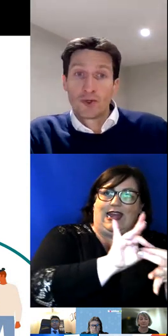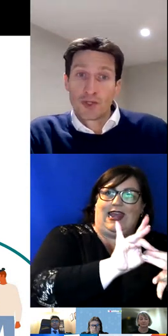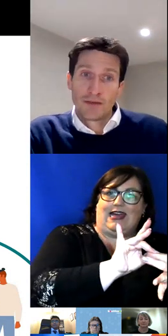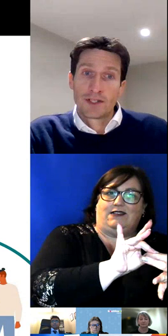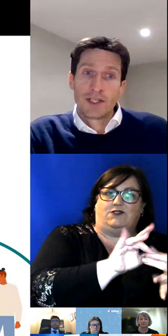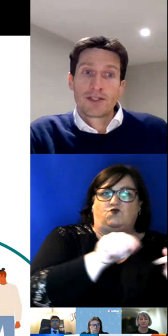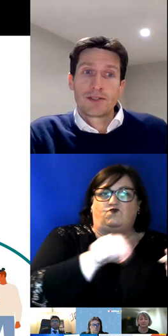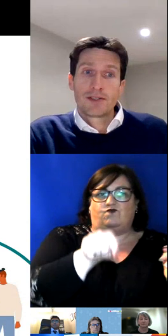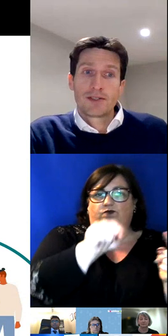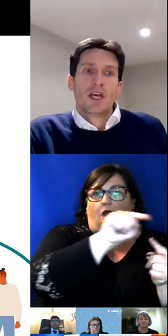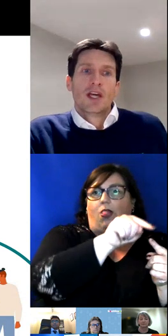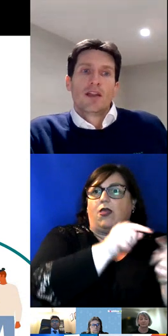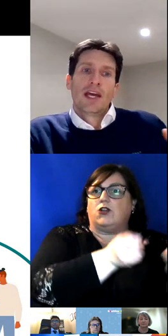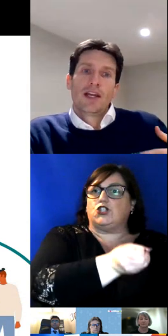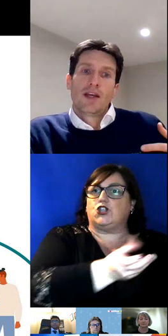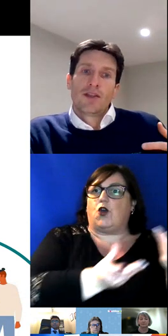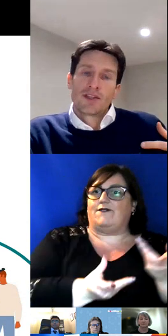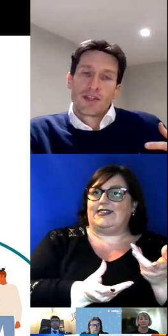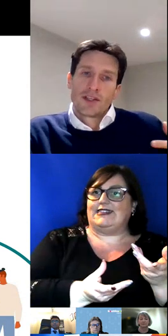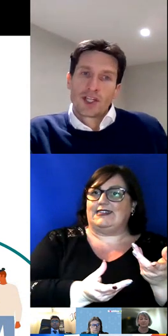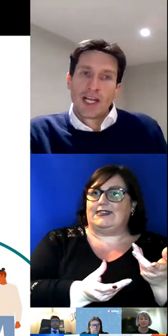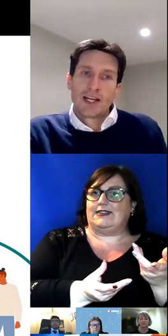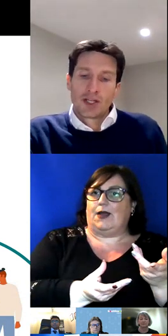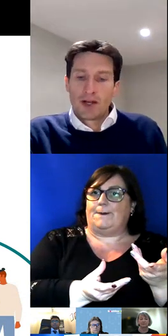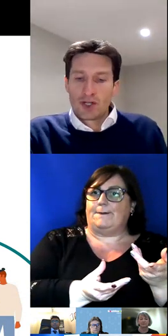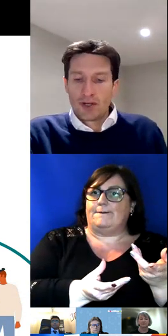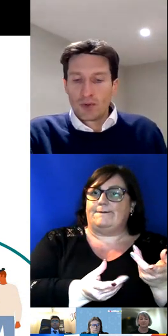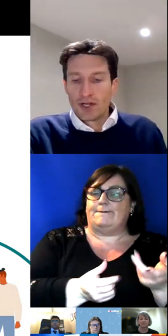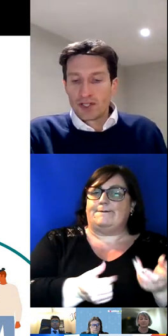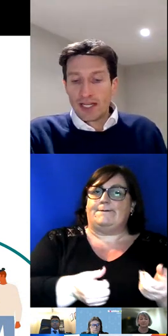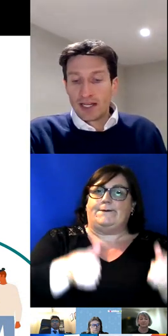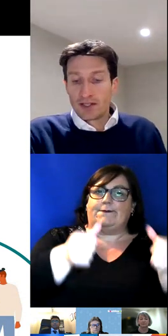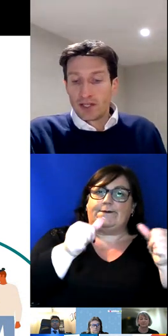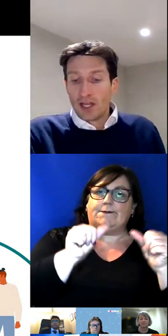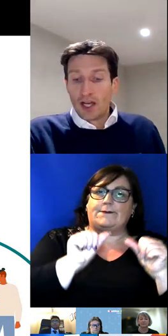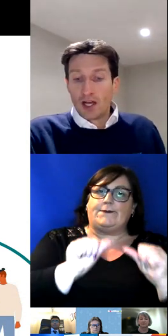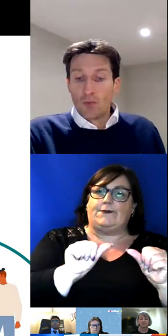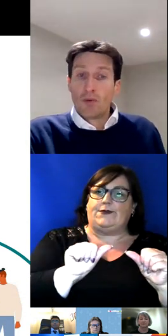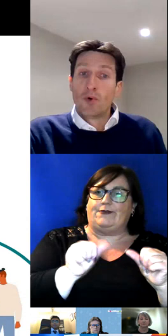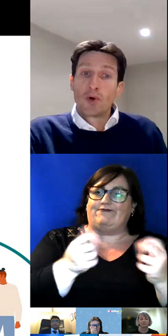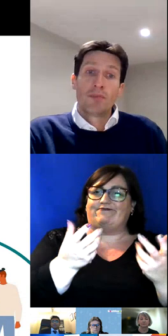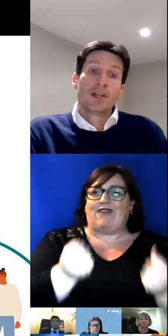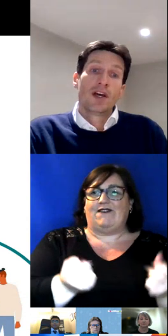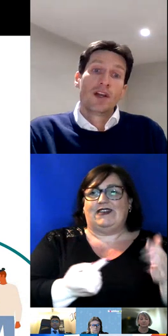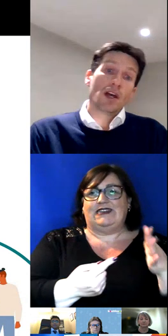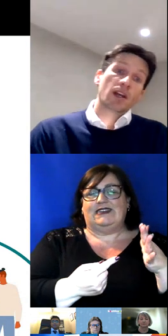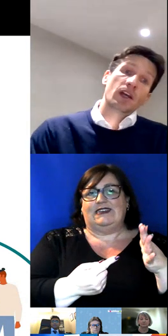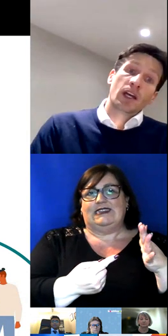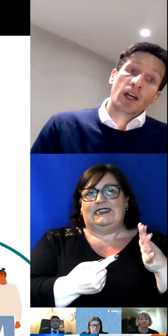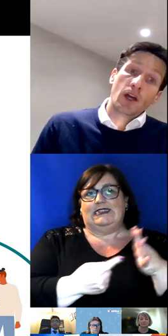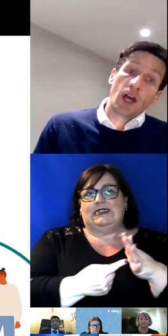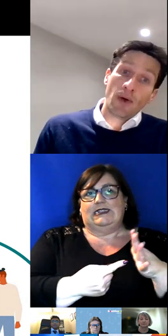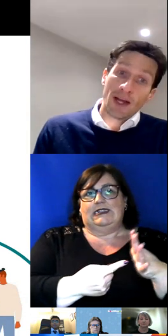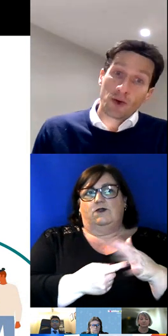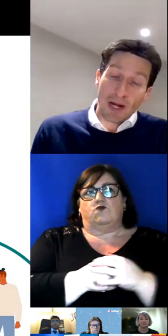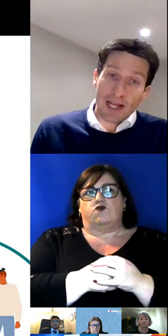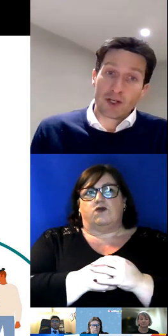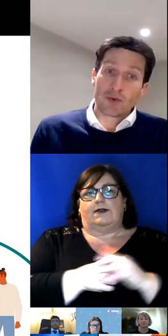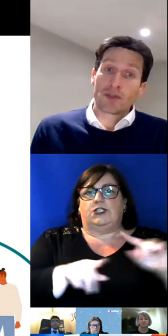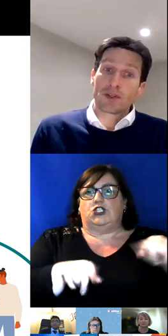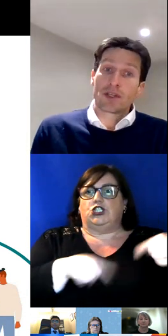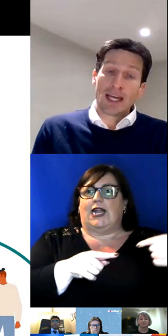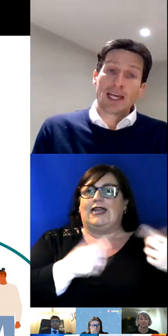other local services. Then there's a challenge about trying to understand what more can be done